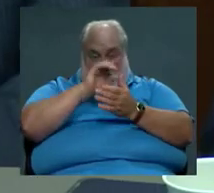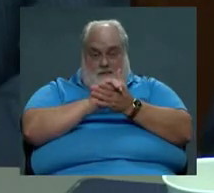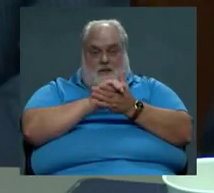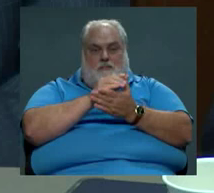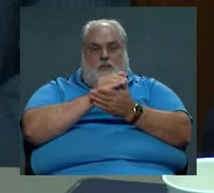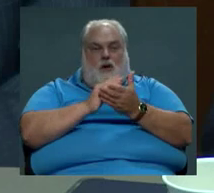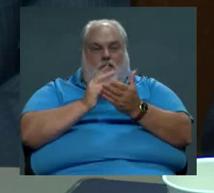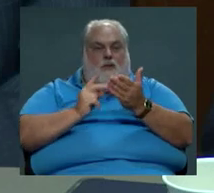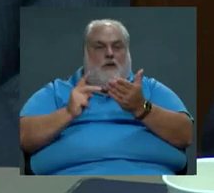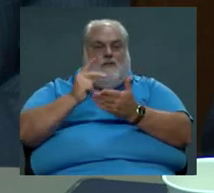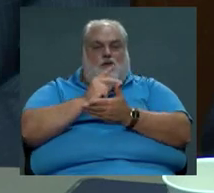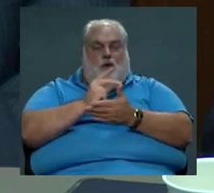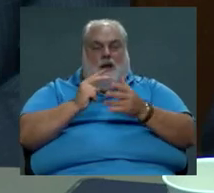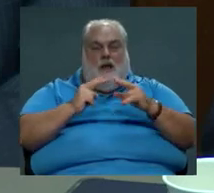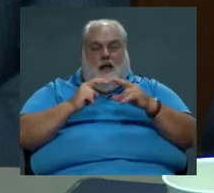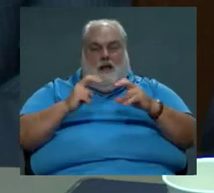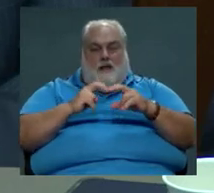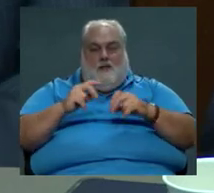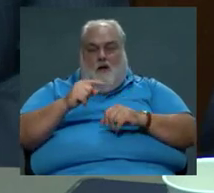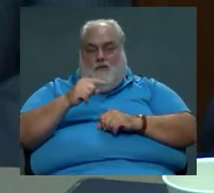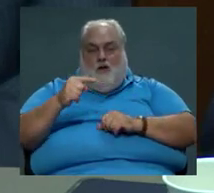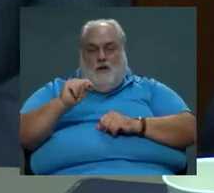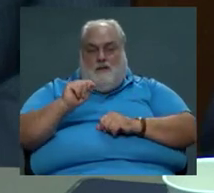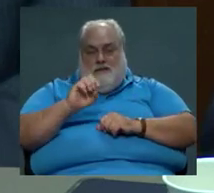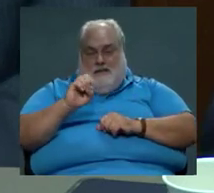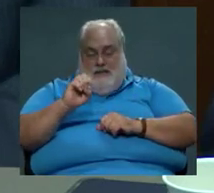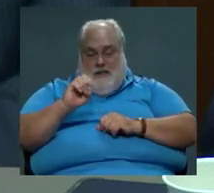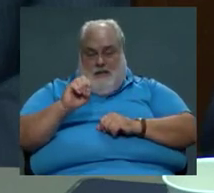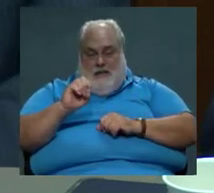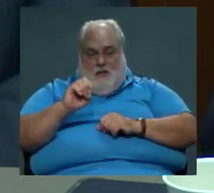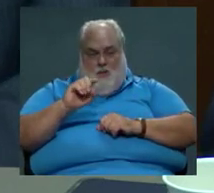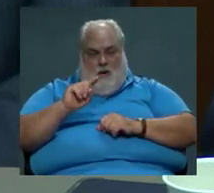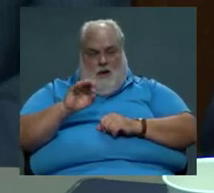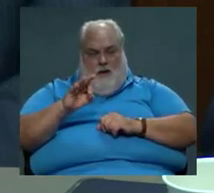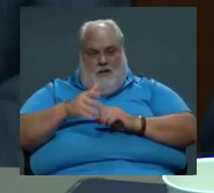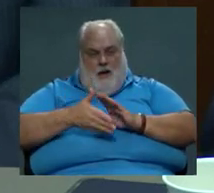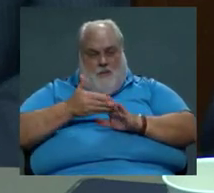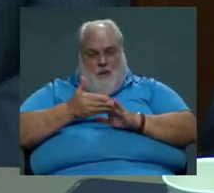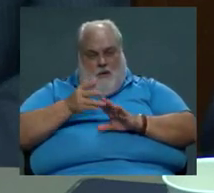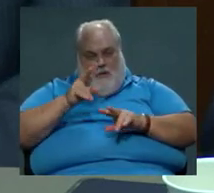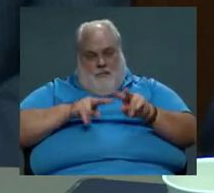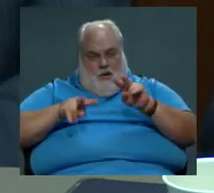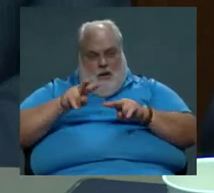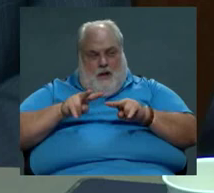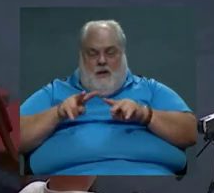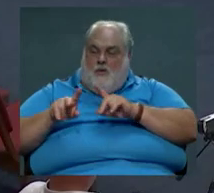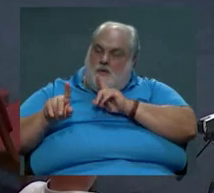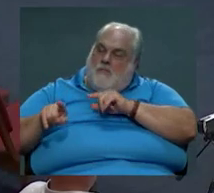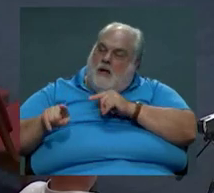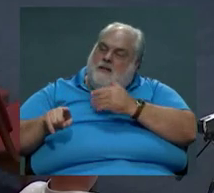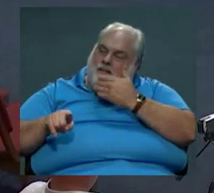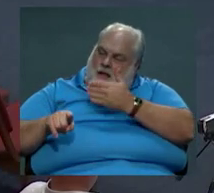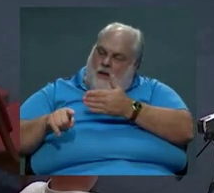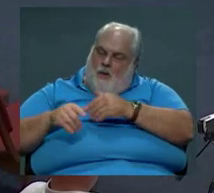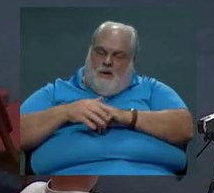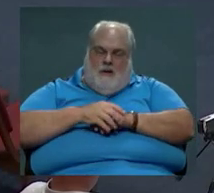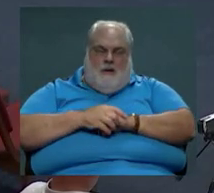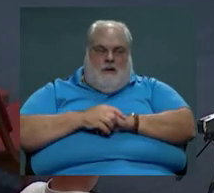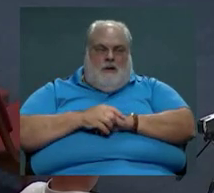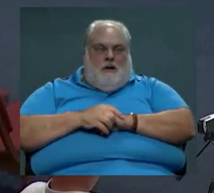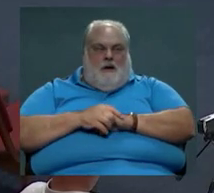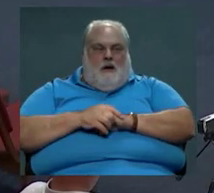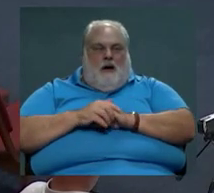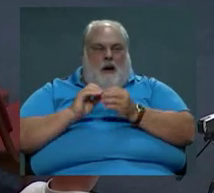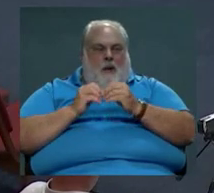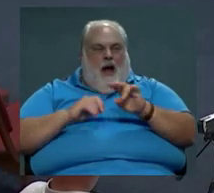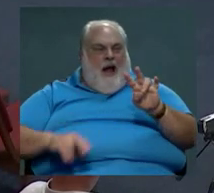and analysis, that we First Tee is one of the operations we'll be looking at. Okay, thank you. And item